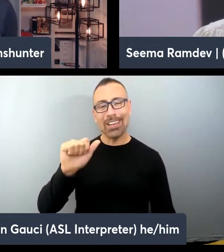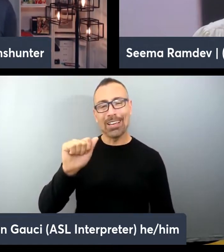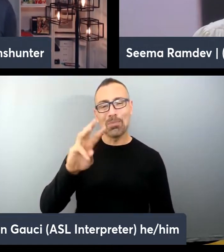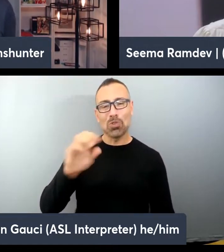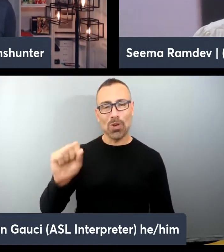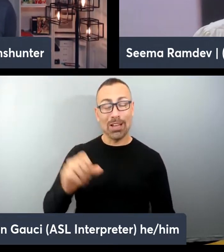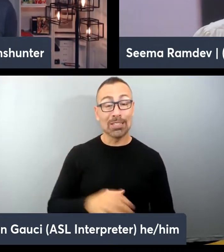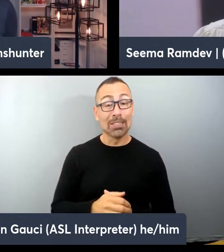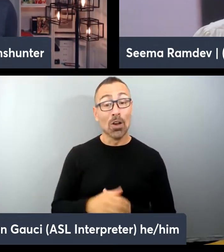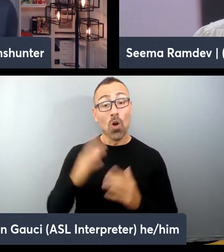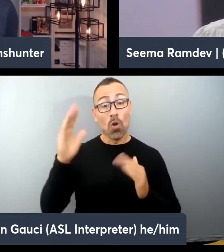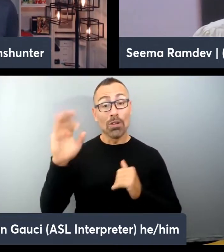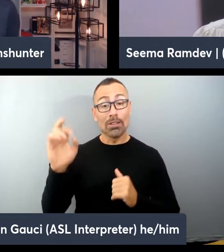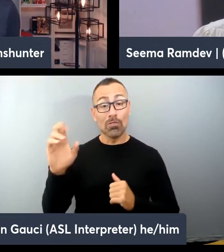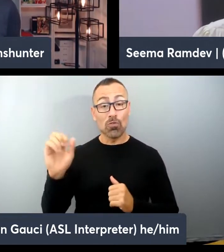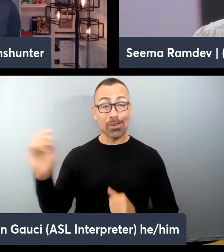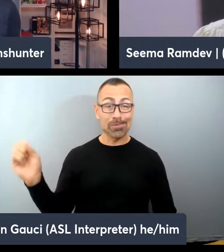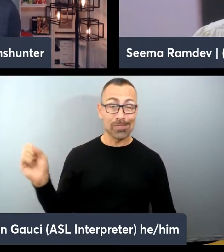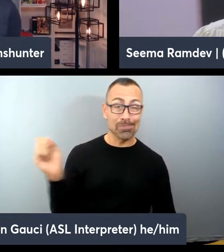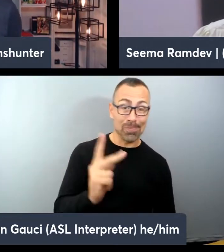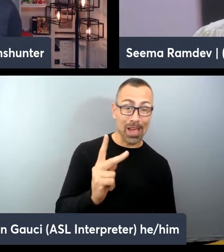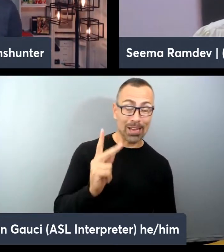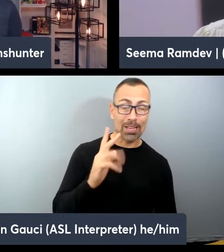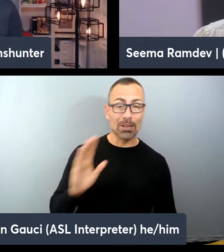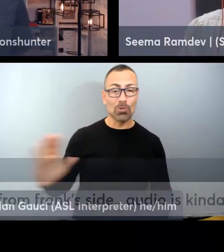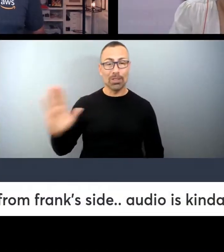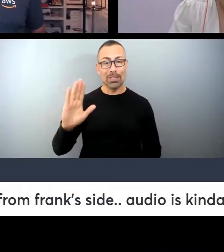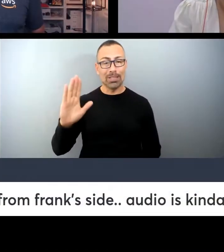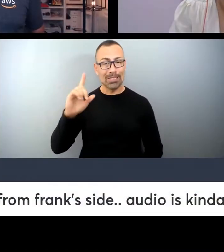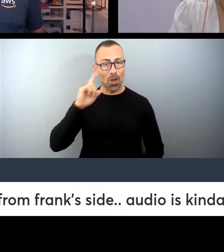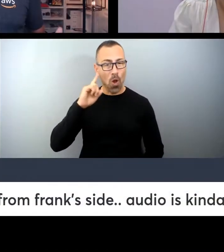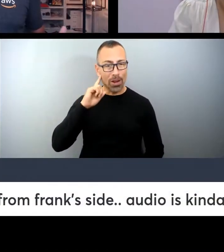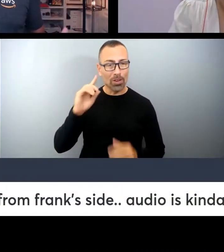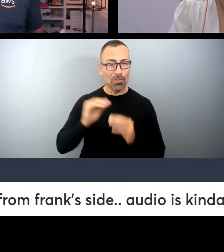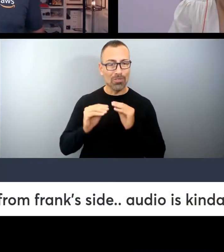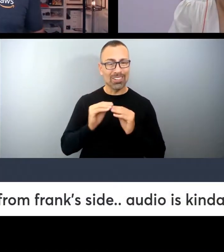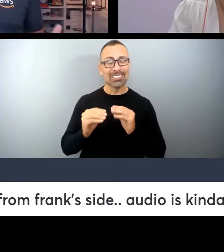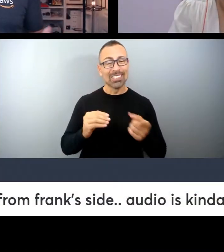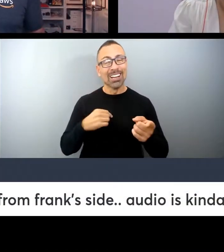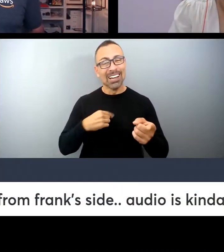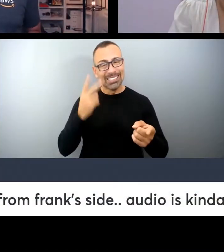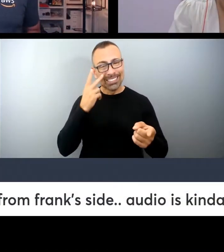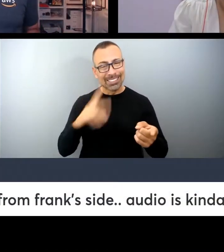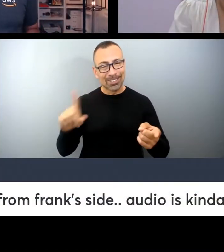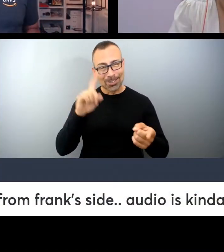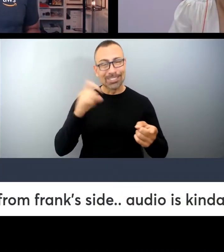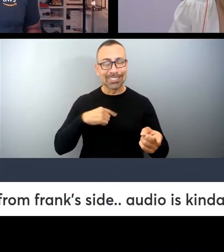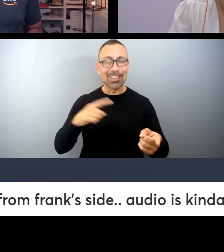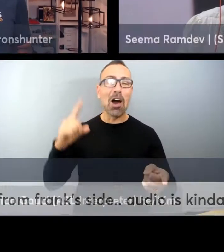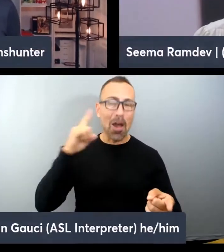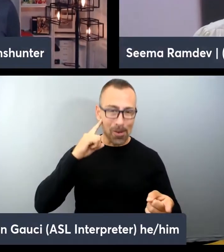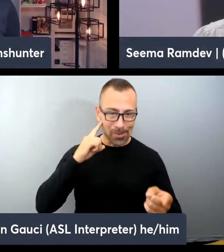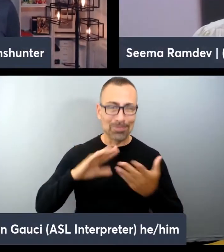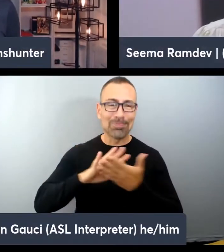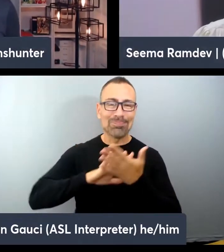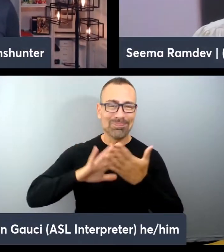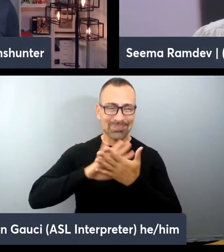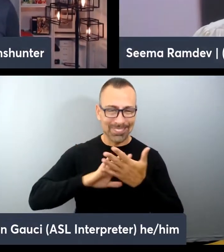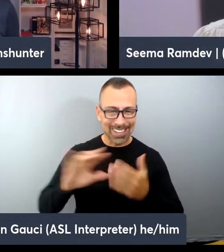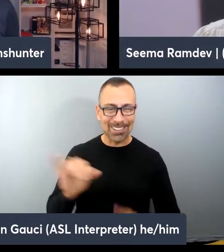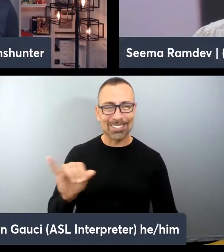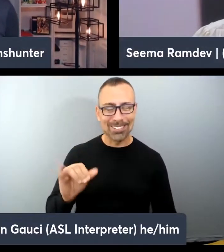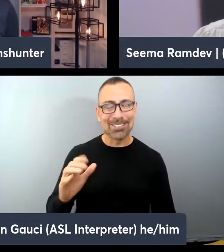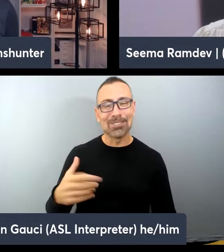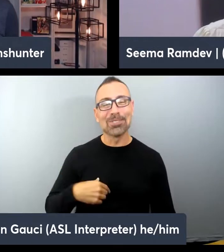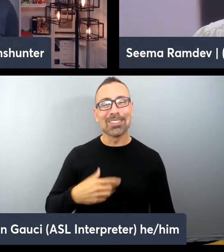issues. And we do see your questions. Yeah, I heard static too. I'm seeing it. I'm seeing it. Thank you so much